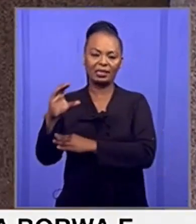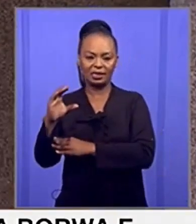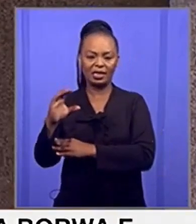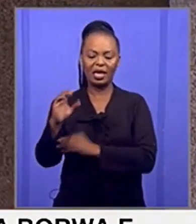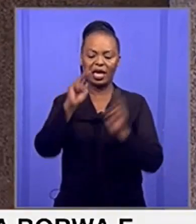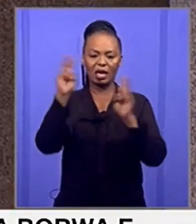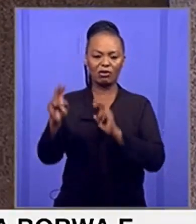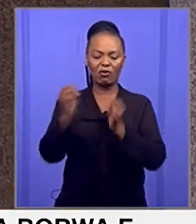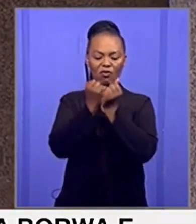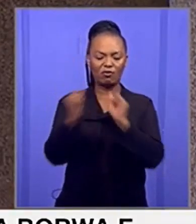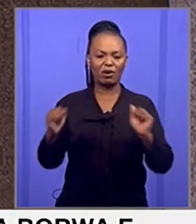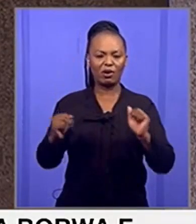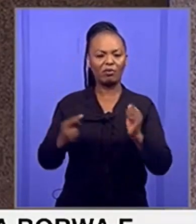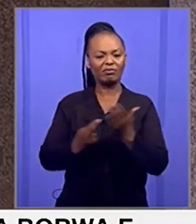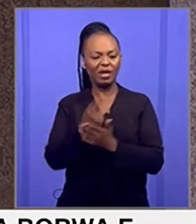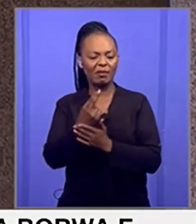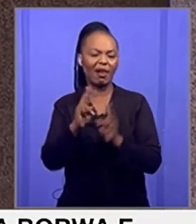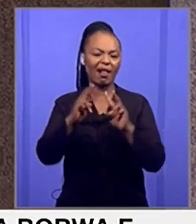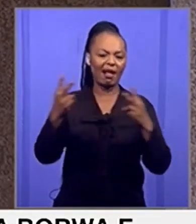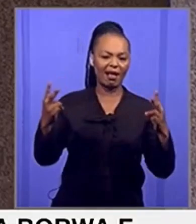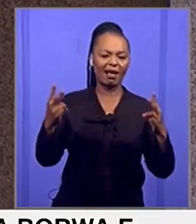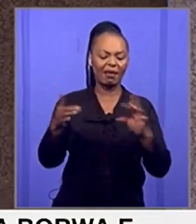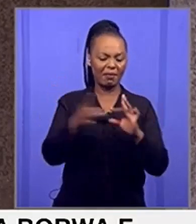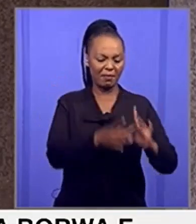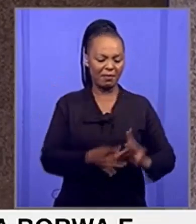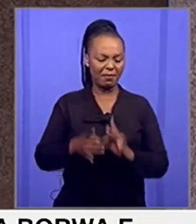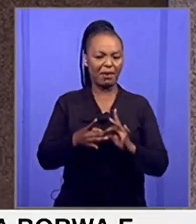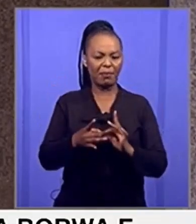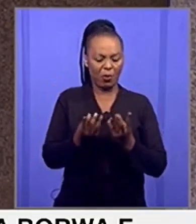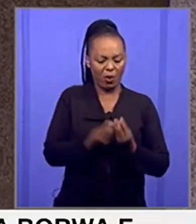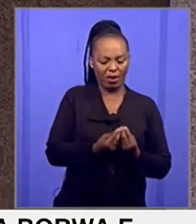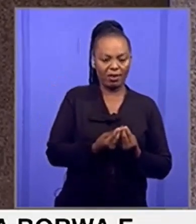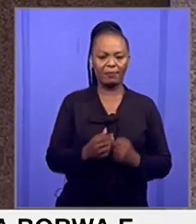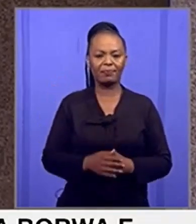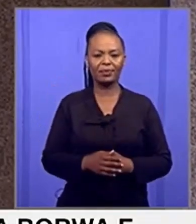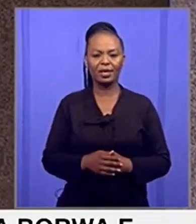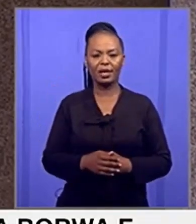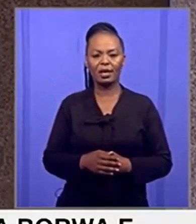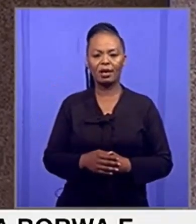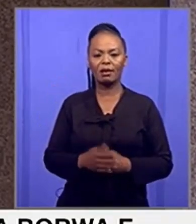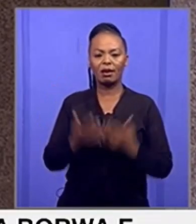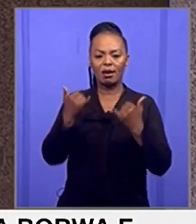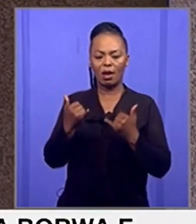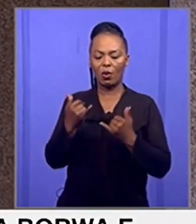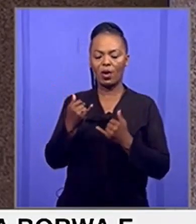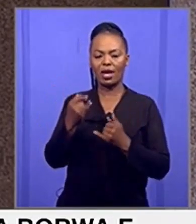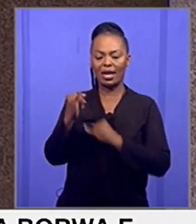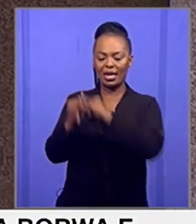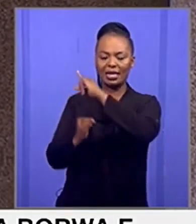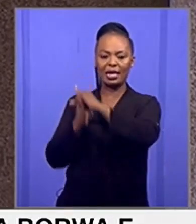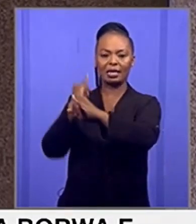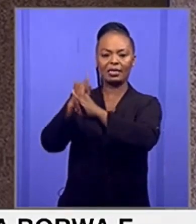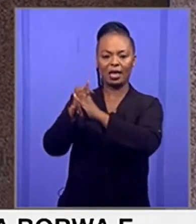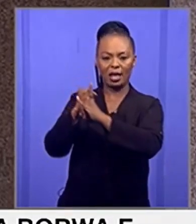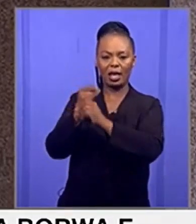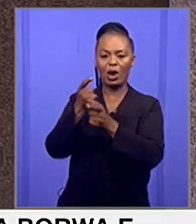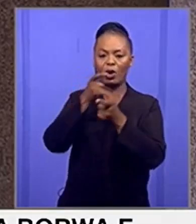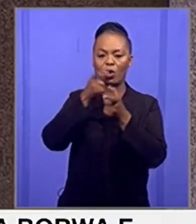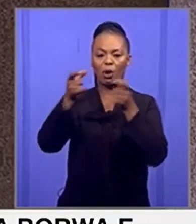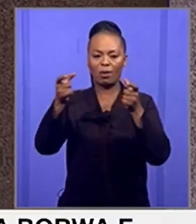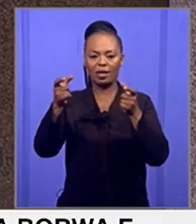tsa botho. And there's also been commentary, I believe, from Amnesty International, where there's been